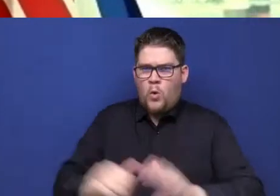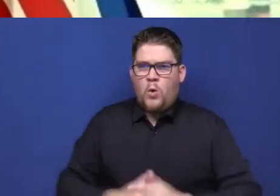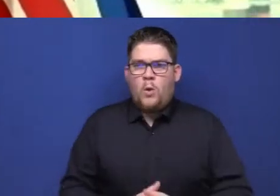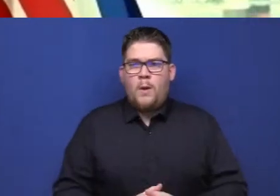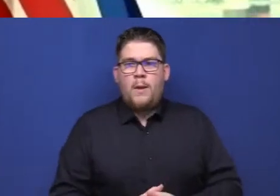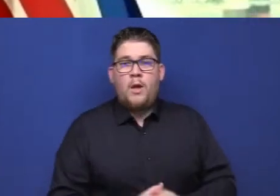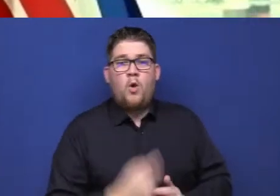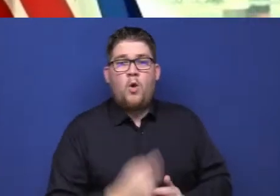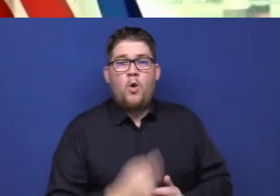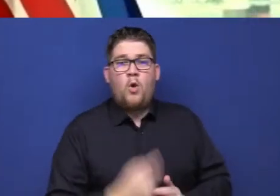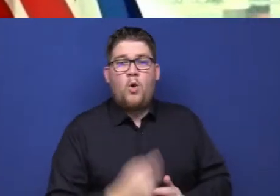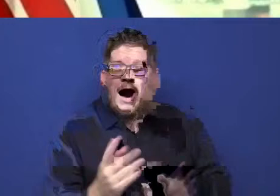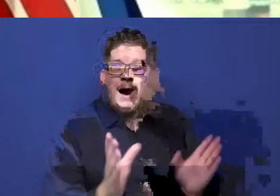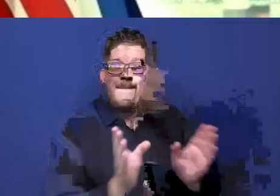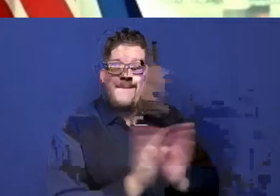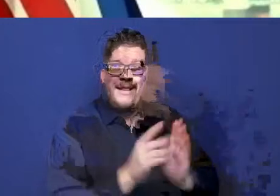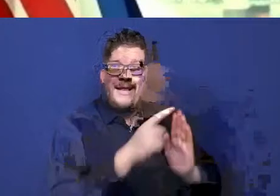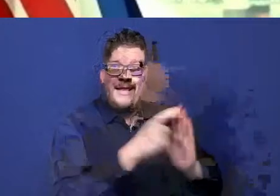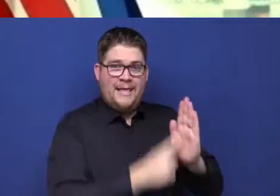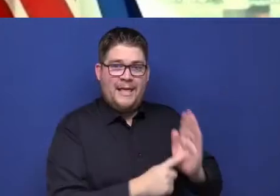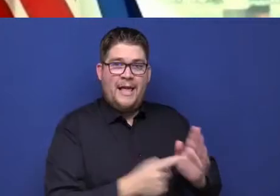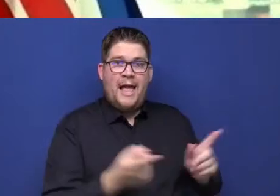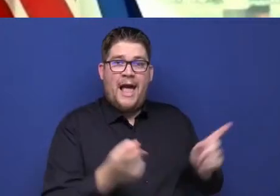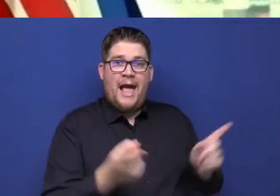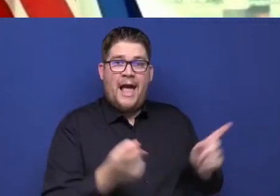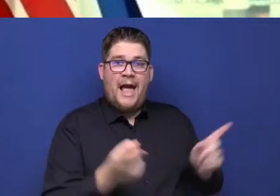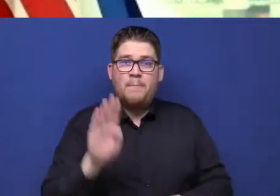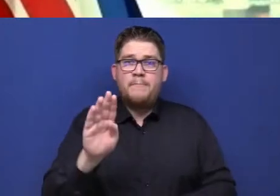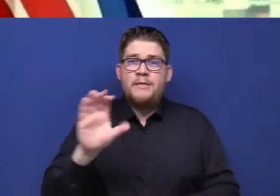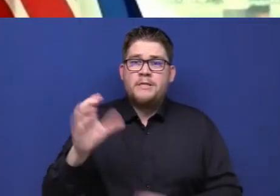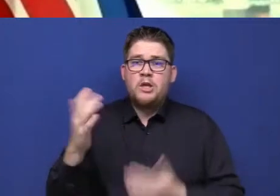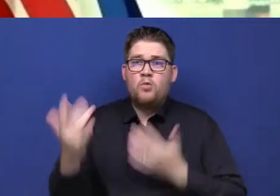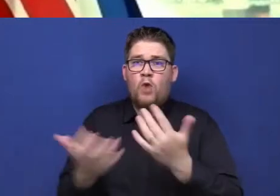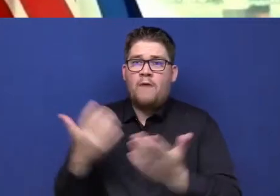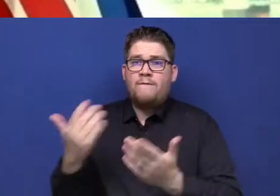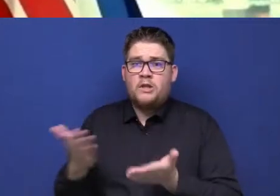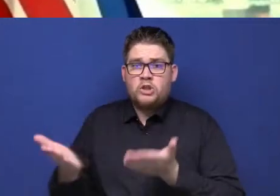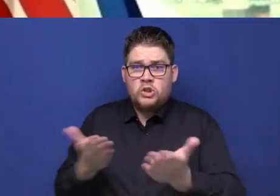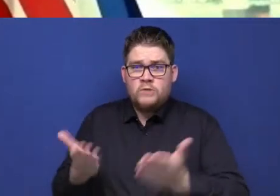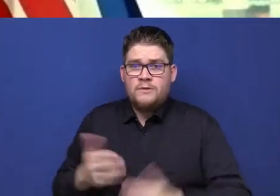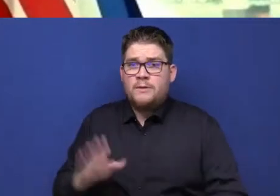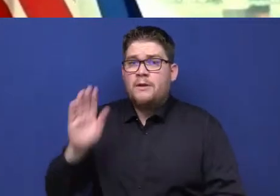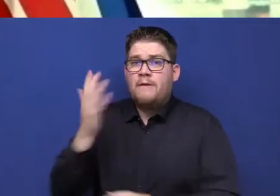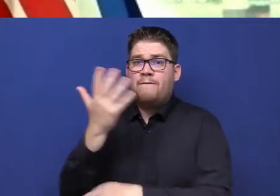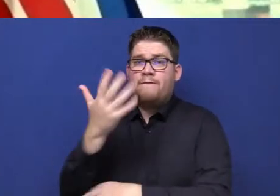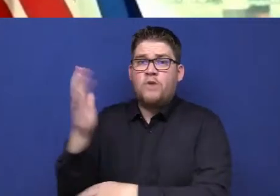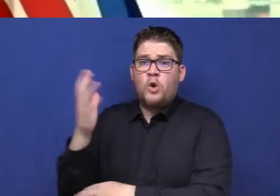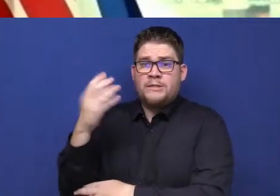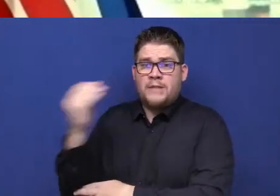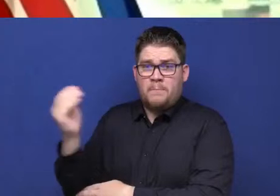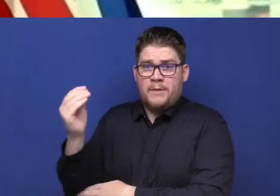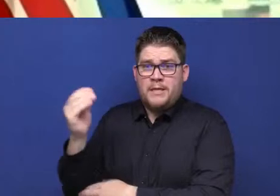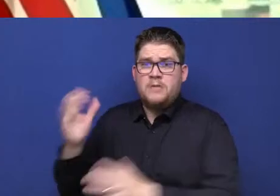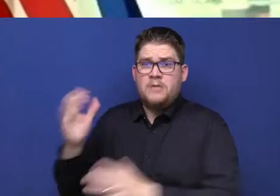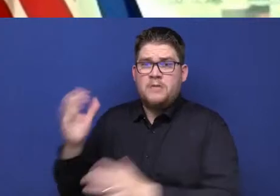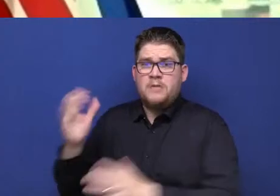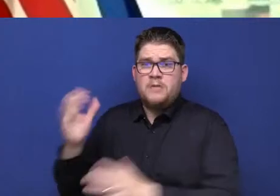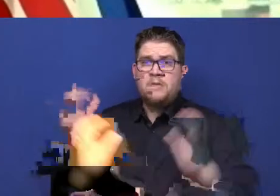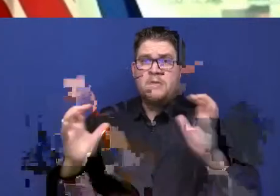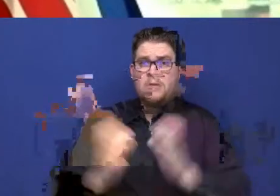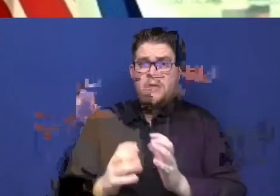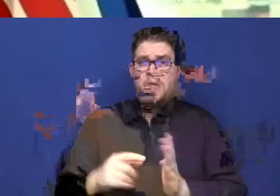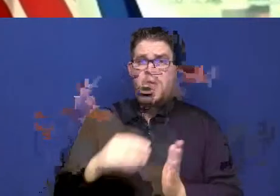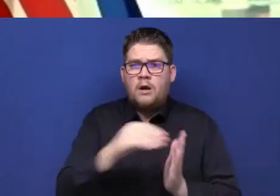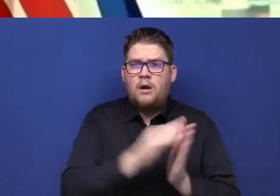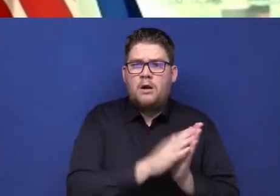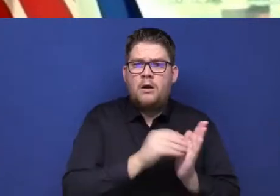In fact, they are one of the most important aspects to come out of the Abbott-Chapman report of 2017, which recommended